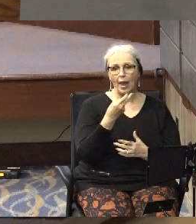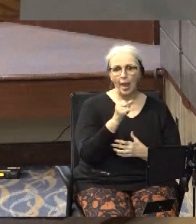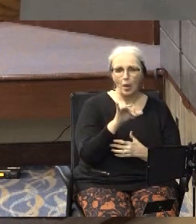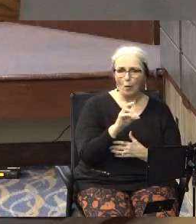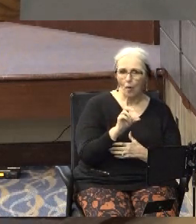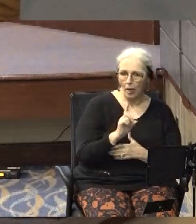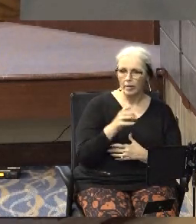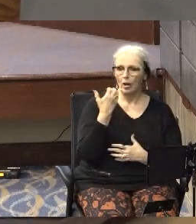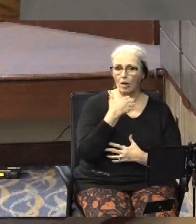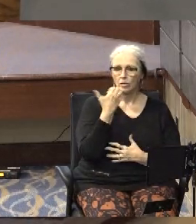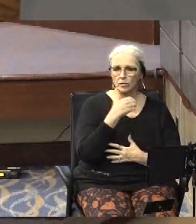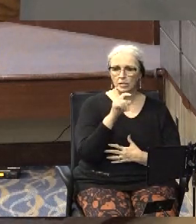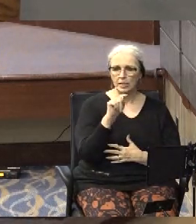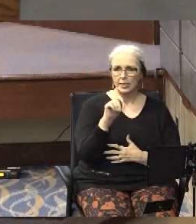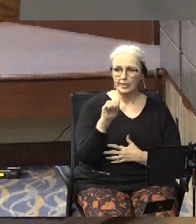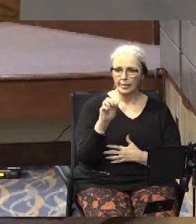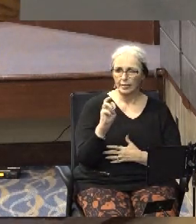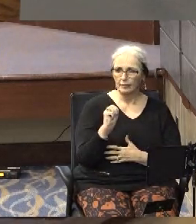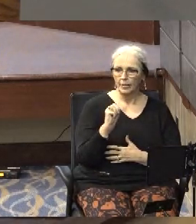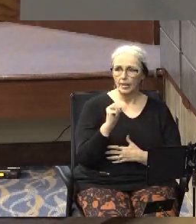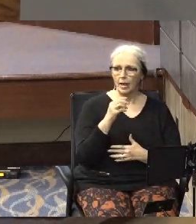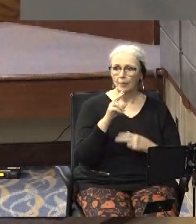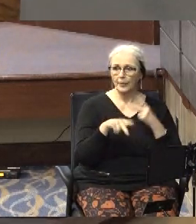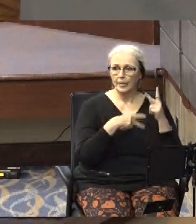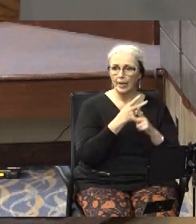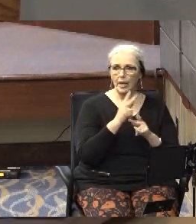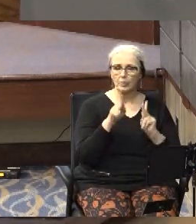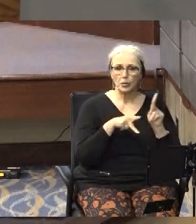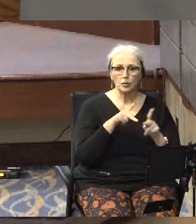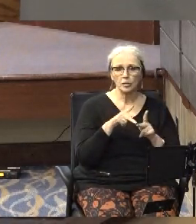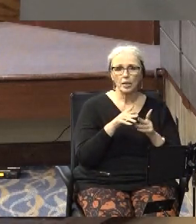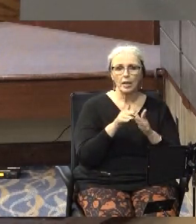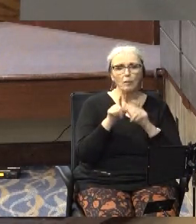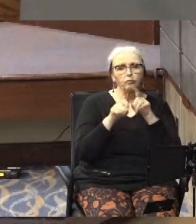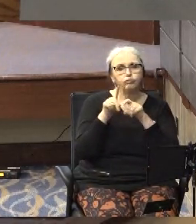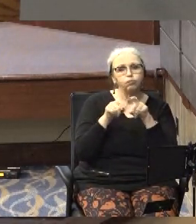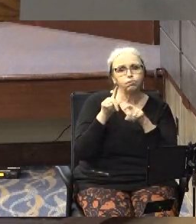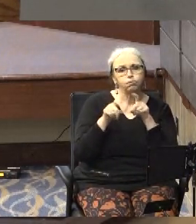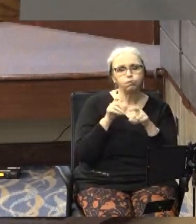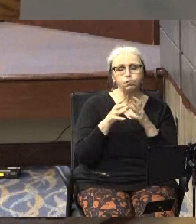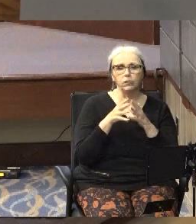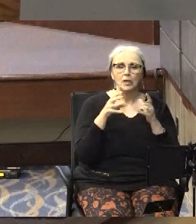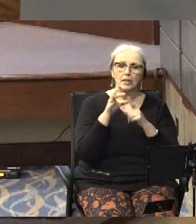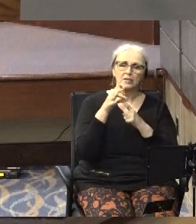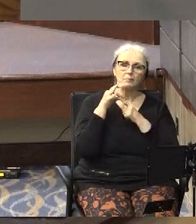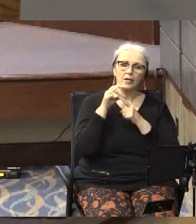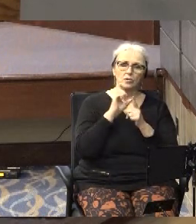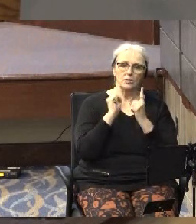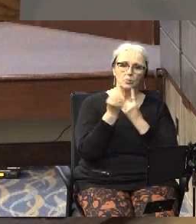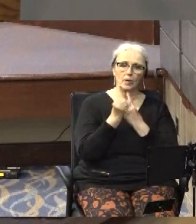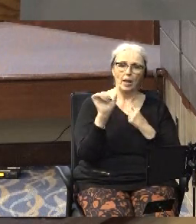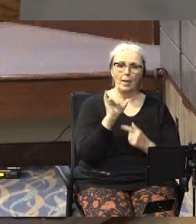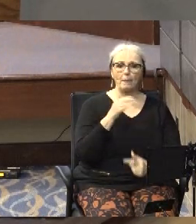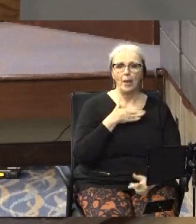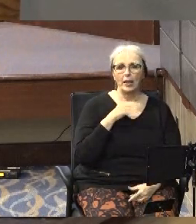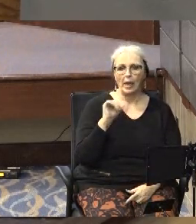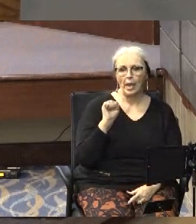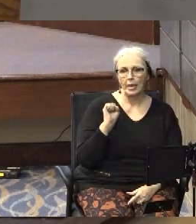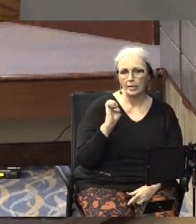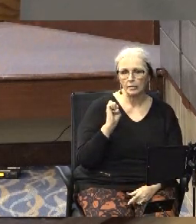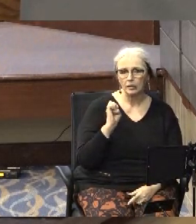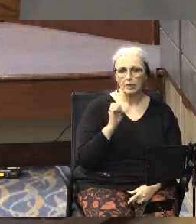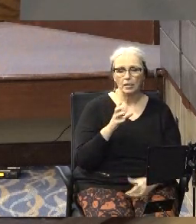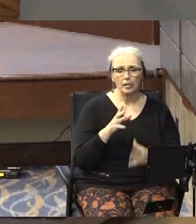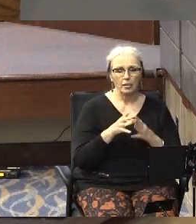awesome team. I'm the type of person that asks a lot of questions, especially in a situation such as my case. He was